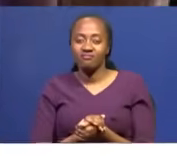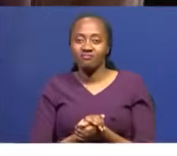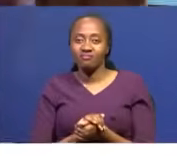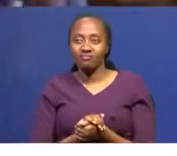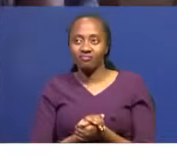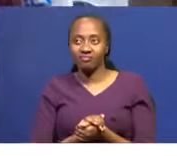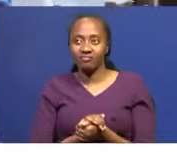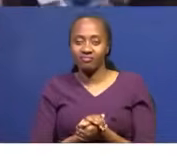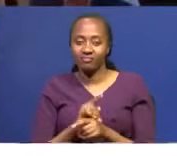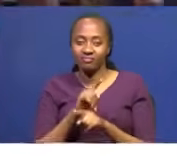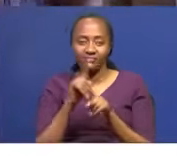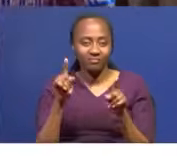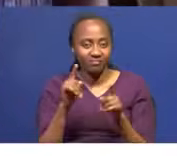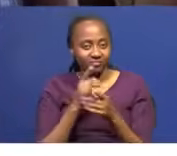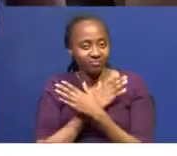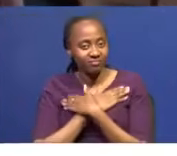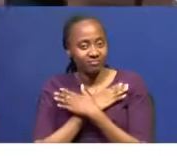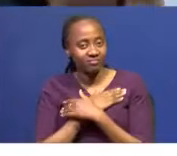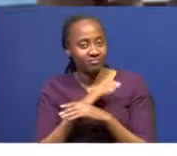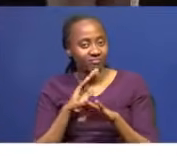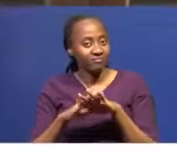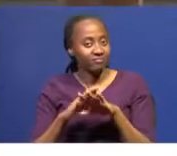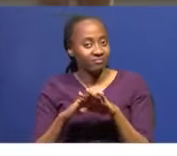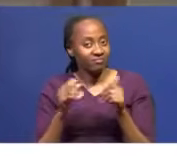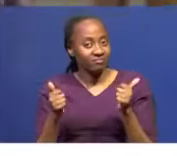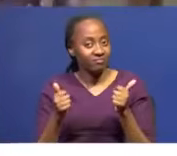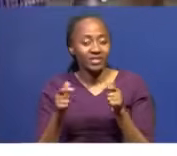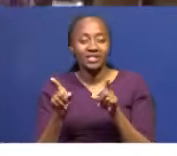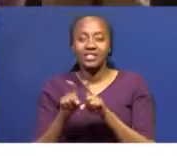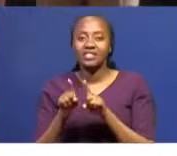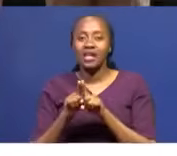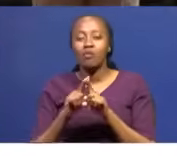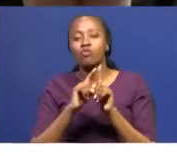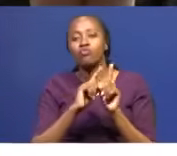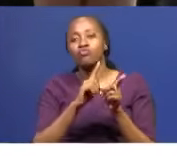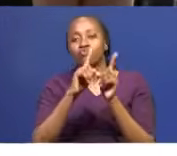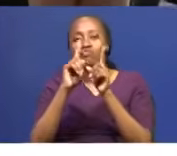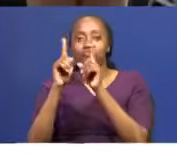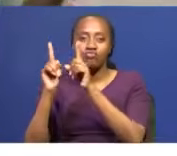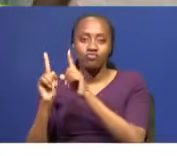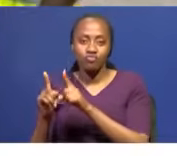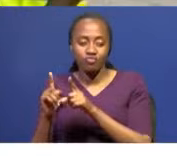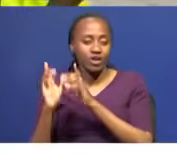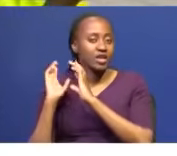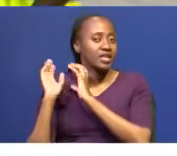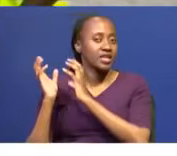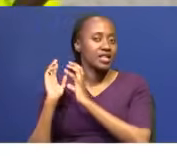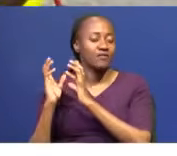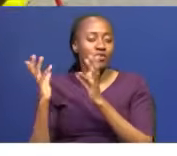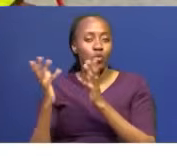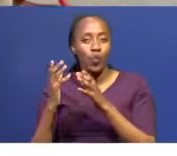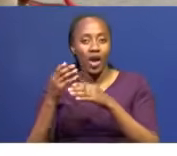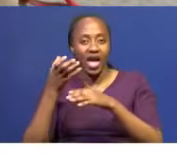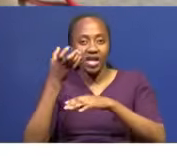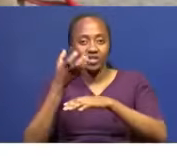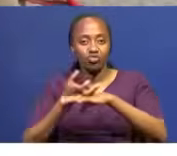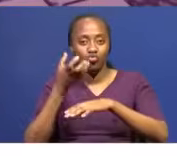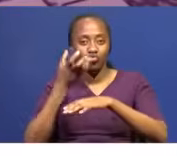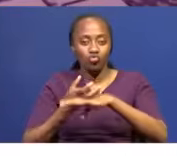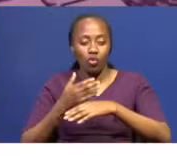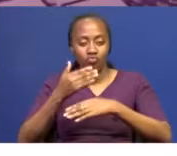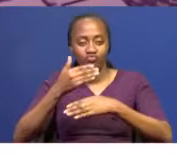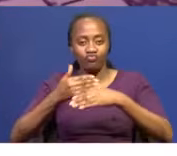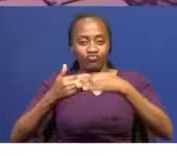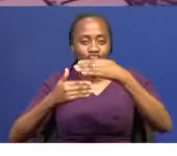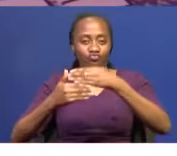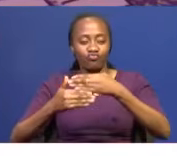How are you, my friend? Very good. Well, on a walking tour of Kilifi County, where he laid the foundation stone of a